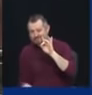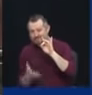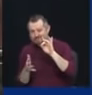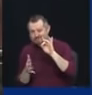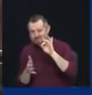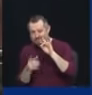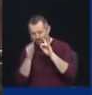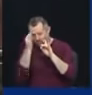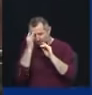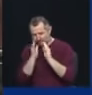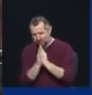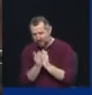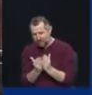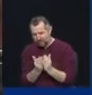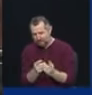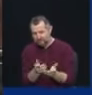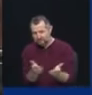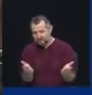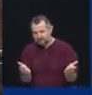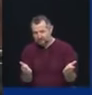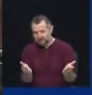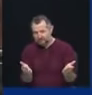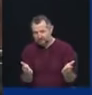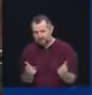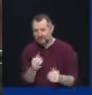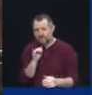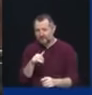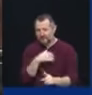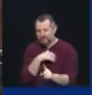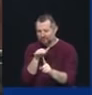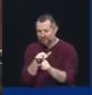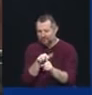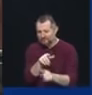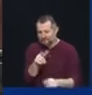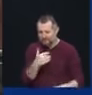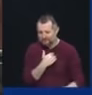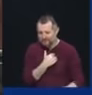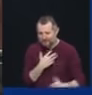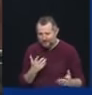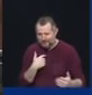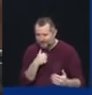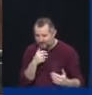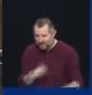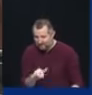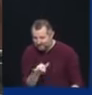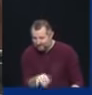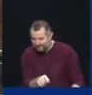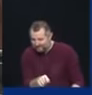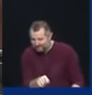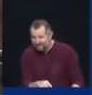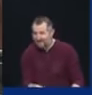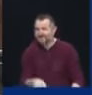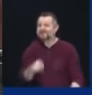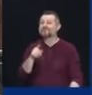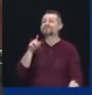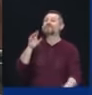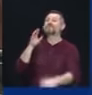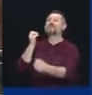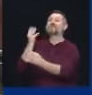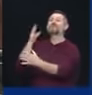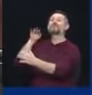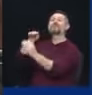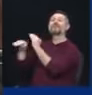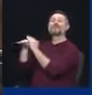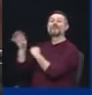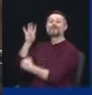also a sober reminder that this is not over. 4,000 people were hospitalized yesterday with